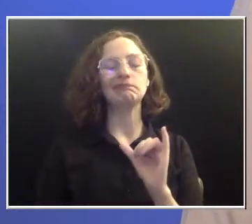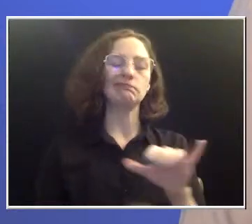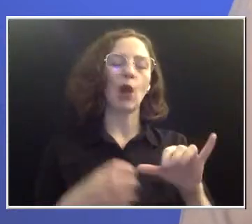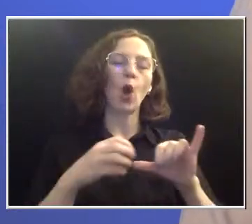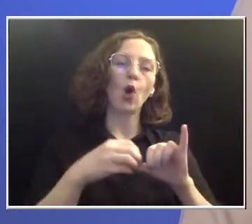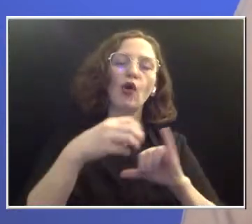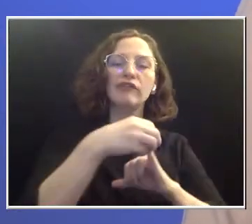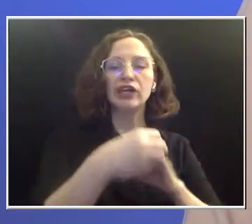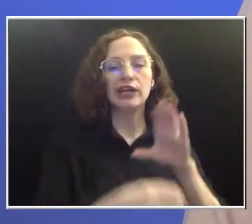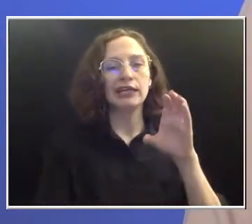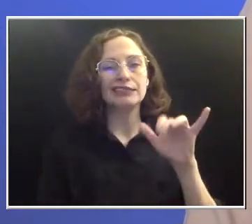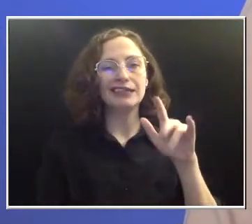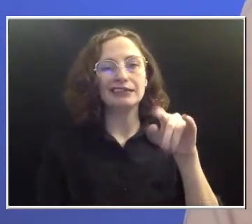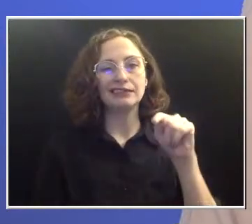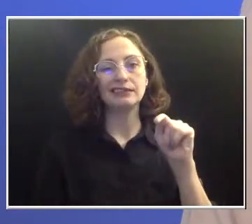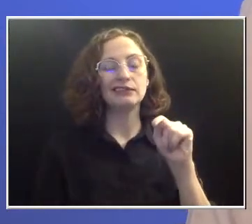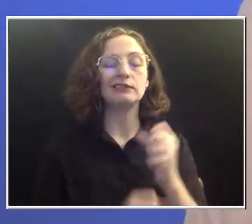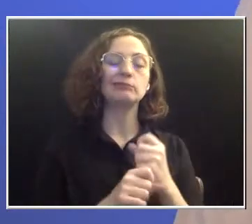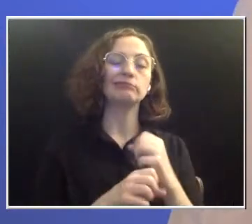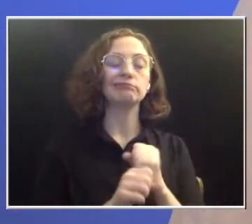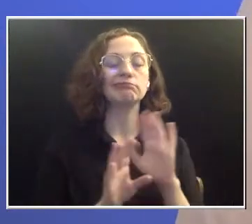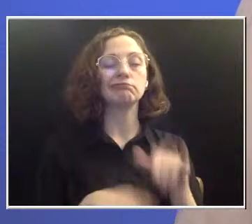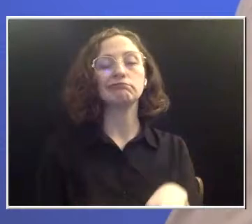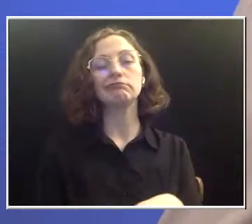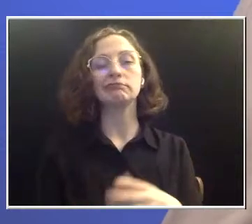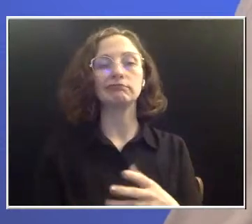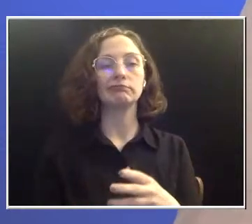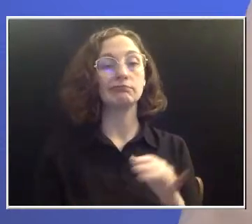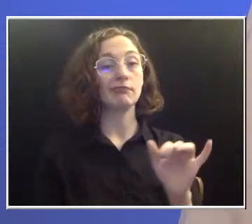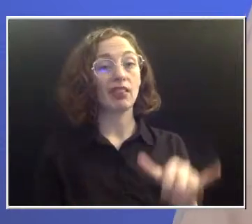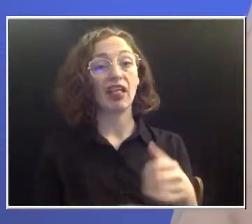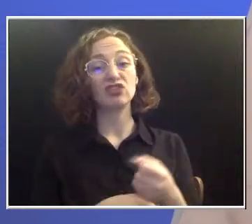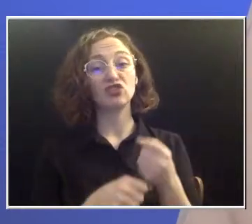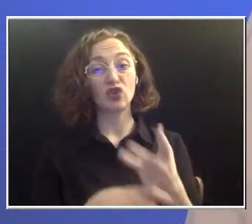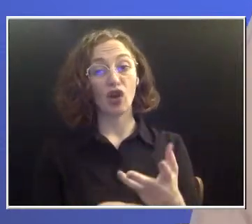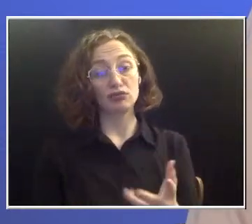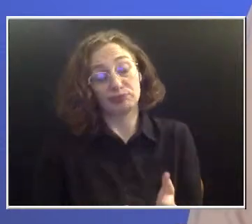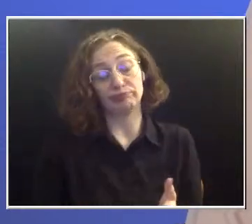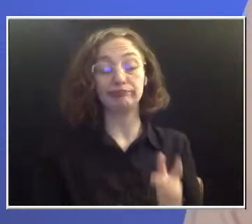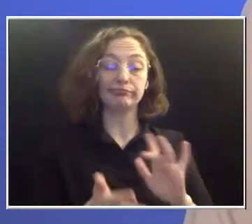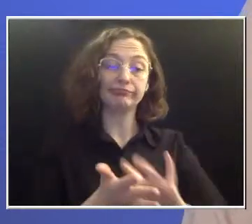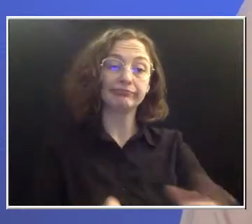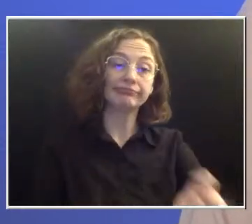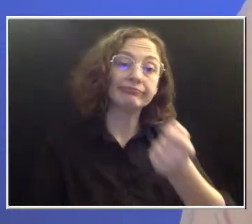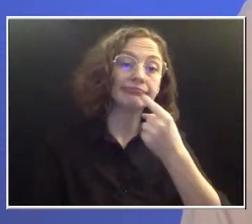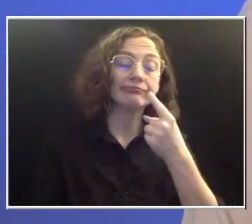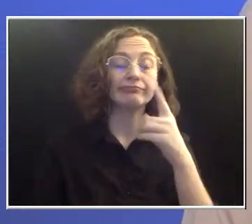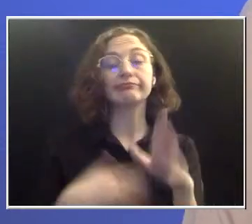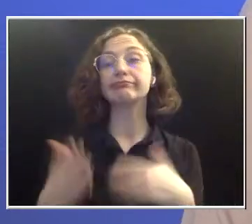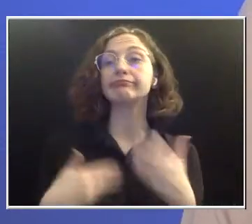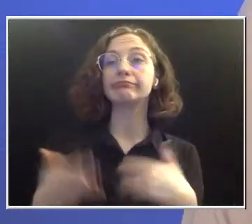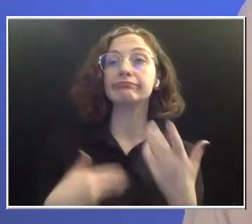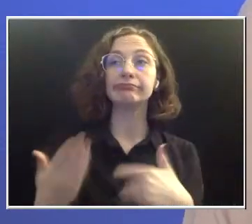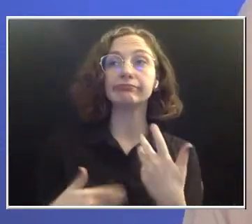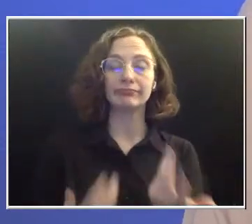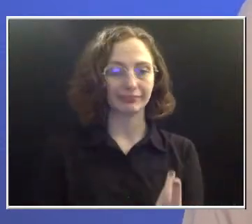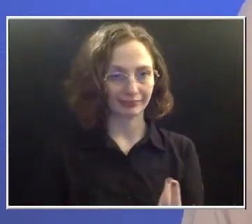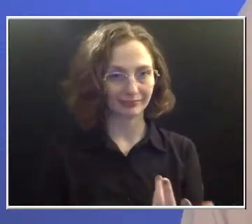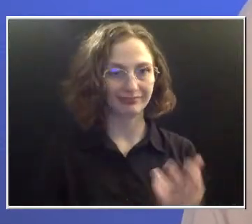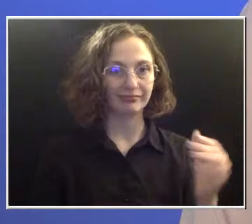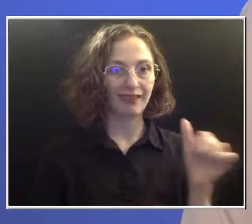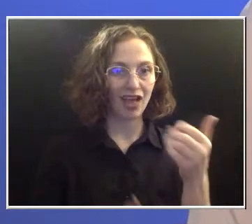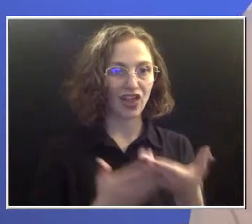that's what's causing my pain, and I would, take medicine for it and I'd move on. Some other things, light bleeding